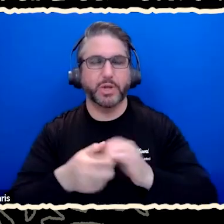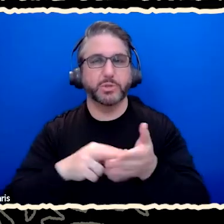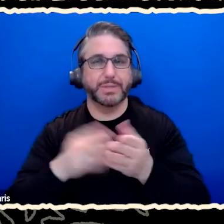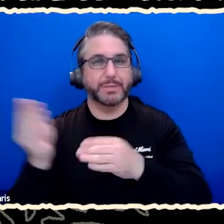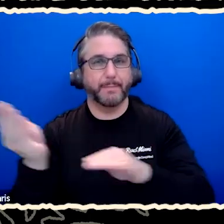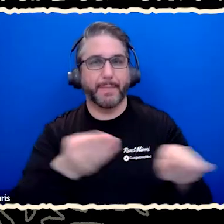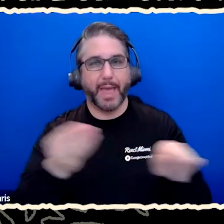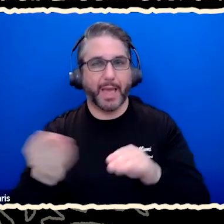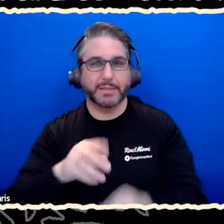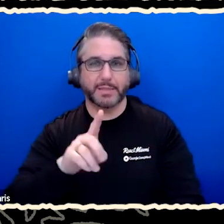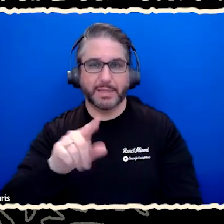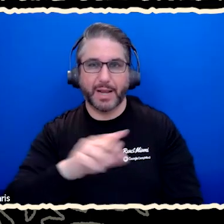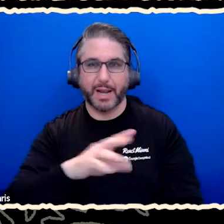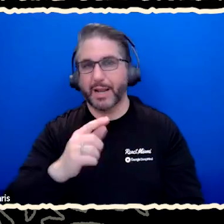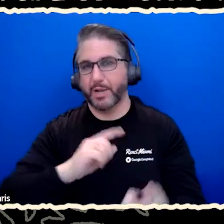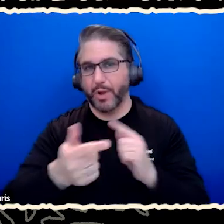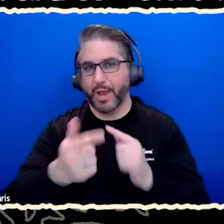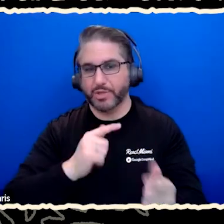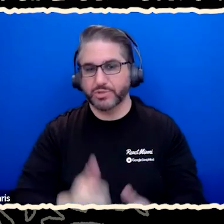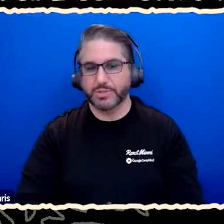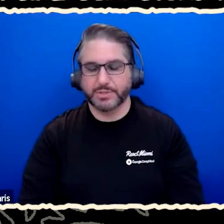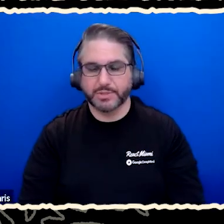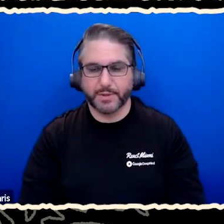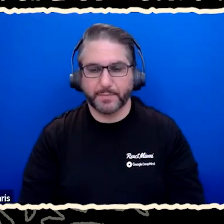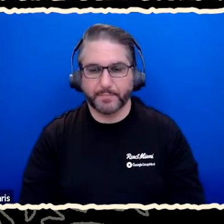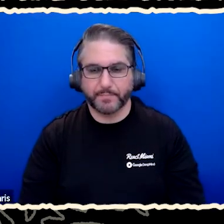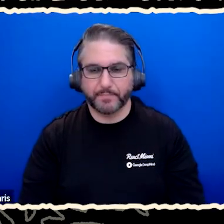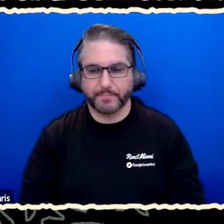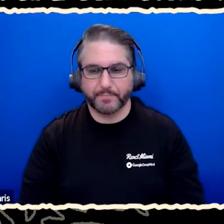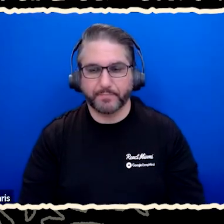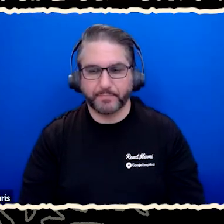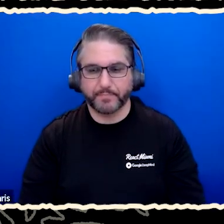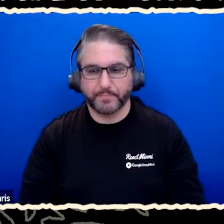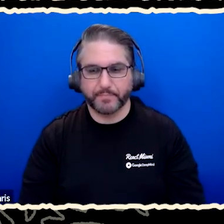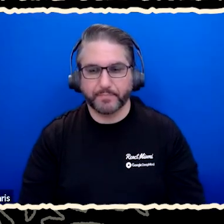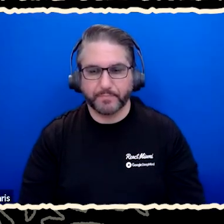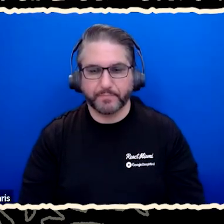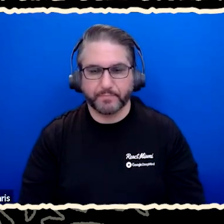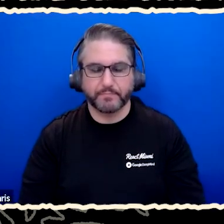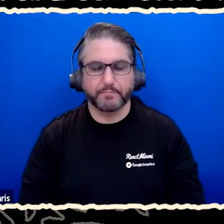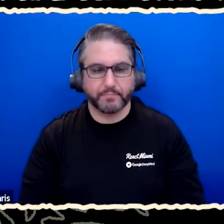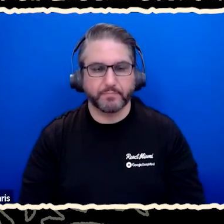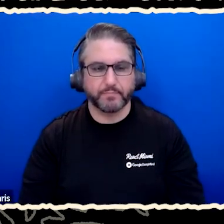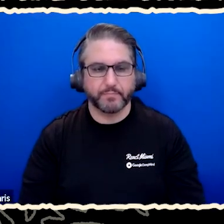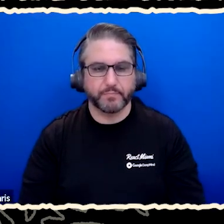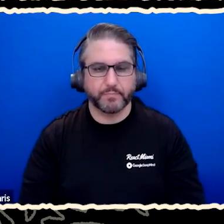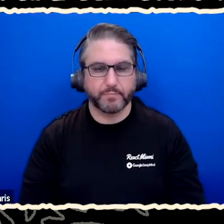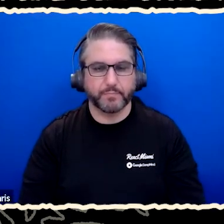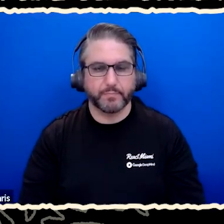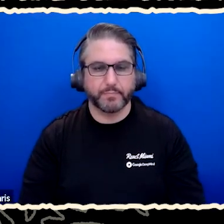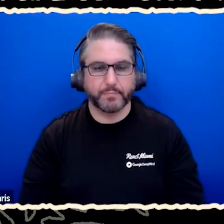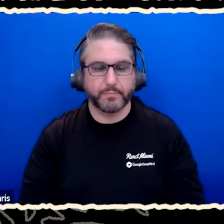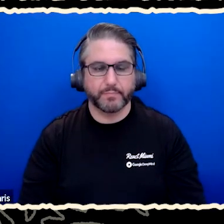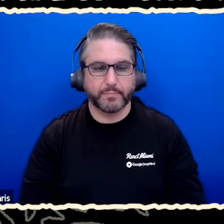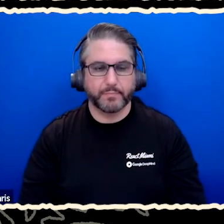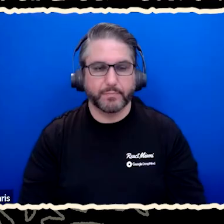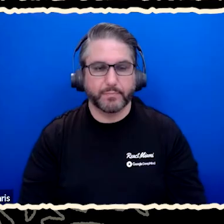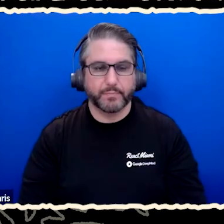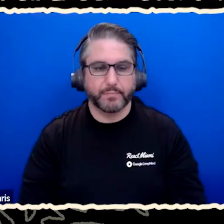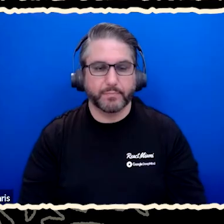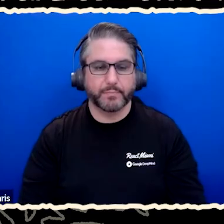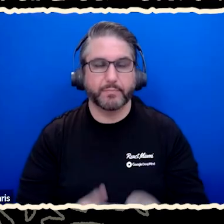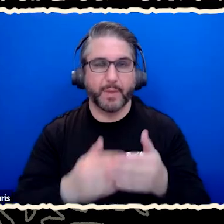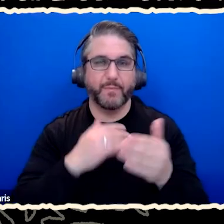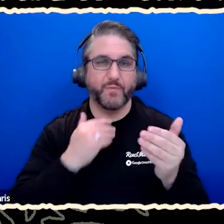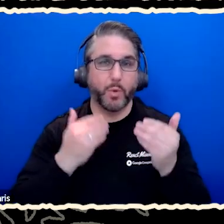data and interactions. And let's ask ourselves, before we delve into the